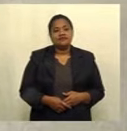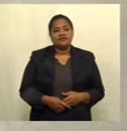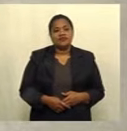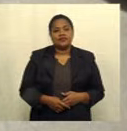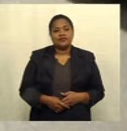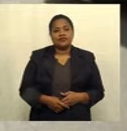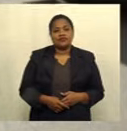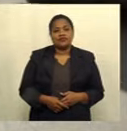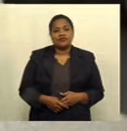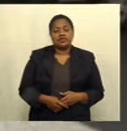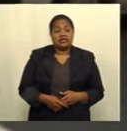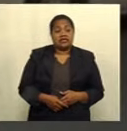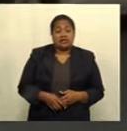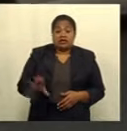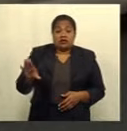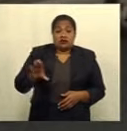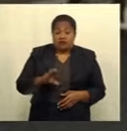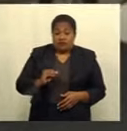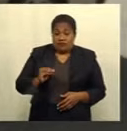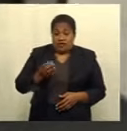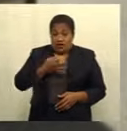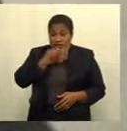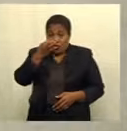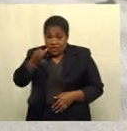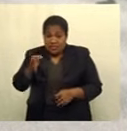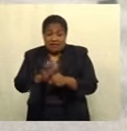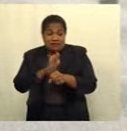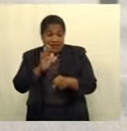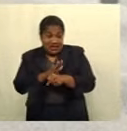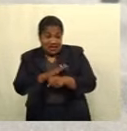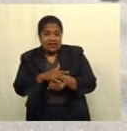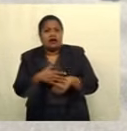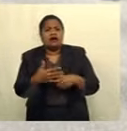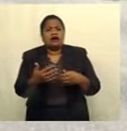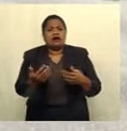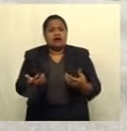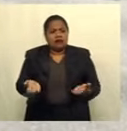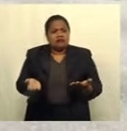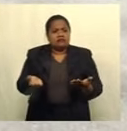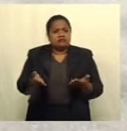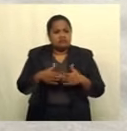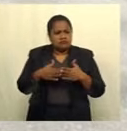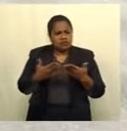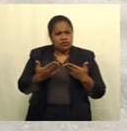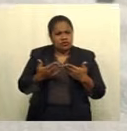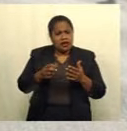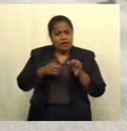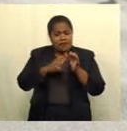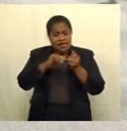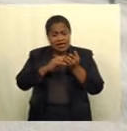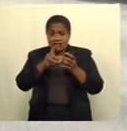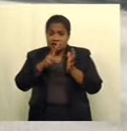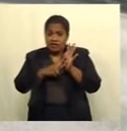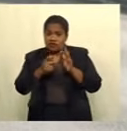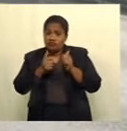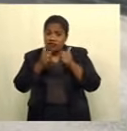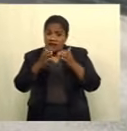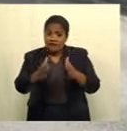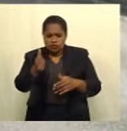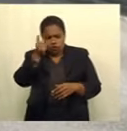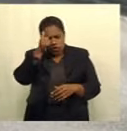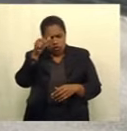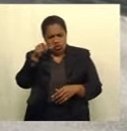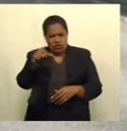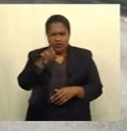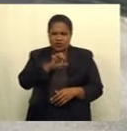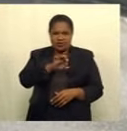Apart from requests made for rebates on fuel, spare parts and tires, PSV drivers know this will not be as beneficial if